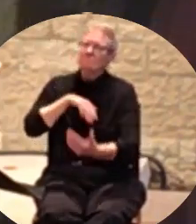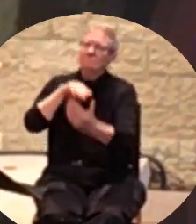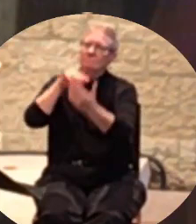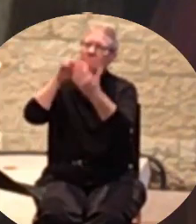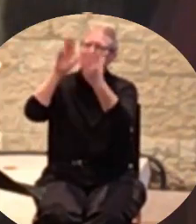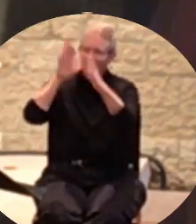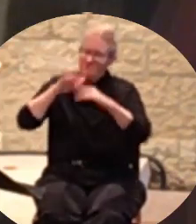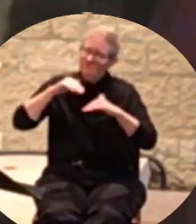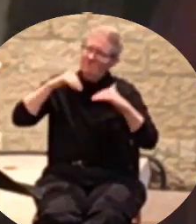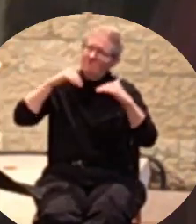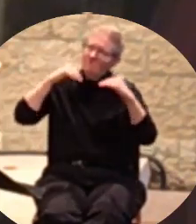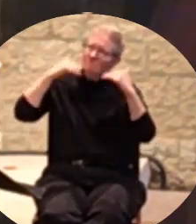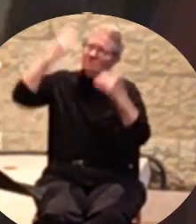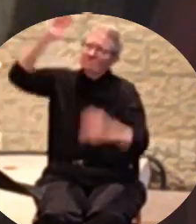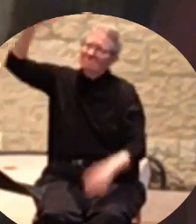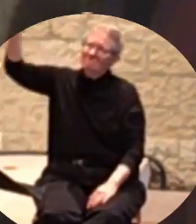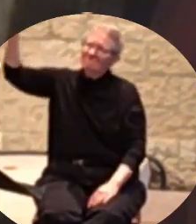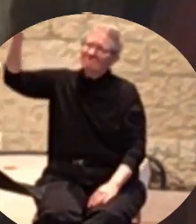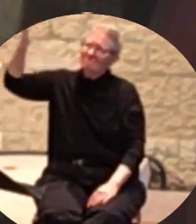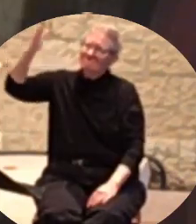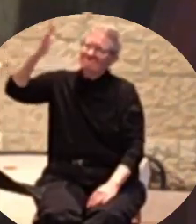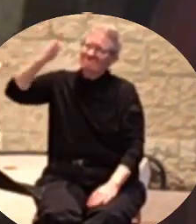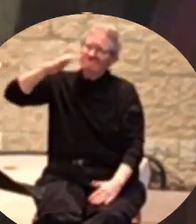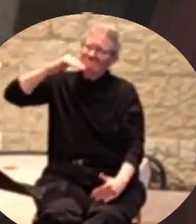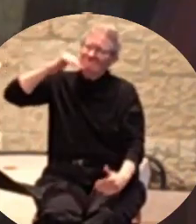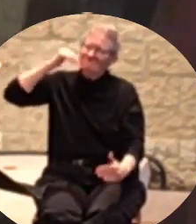Smiling at the sun